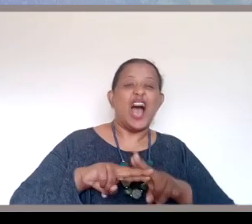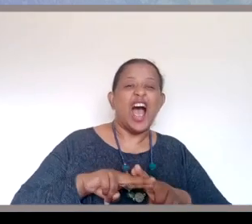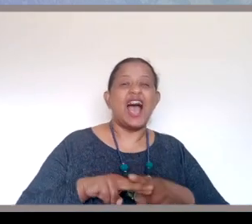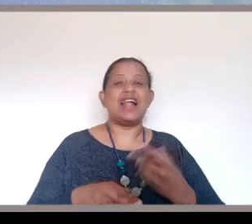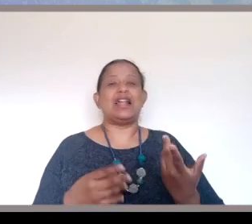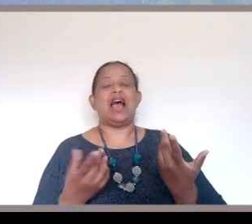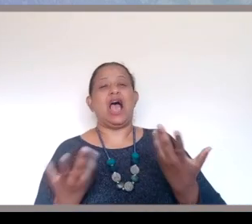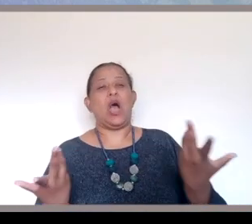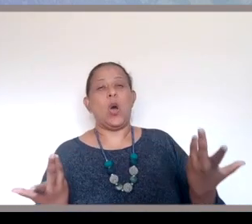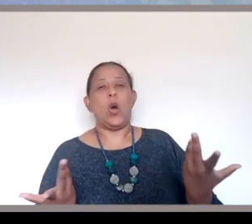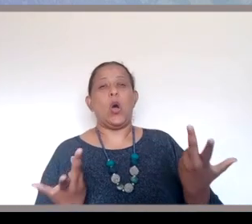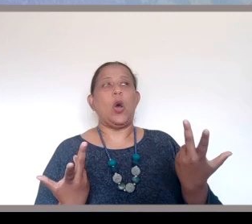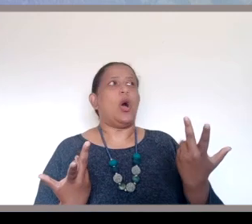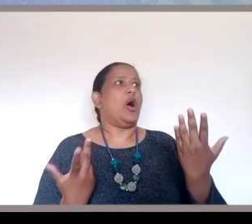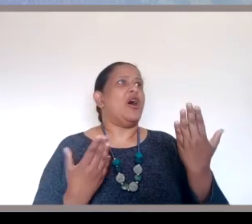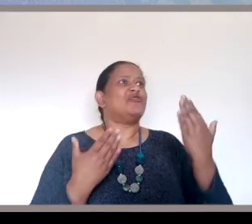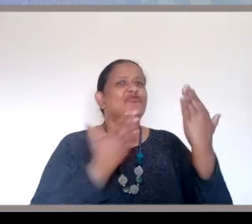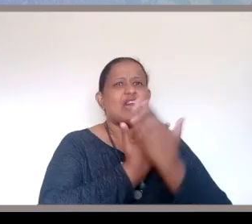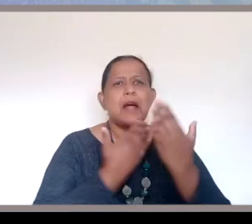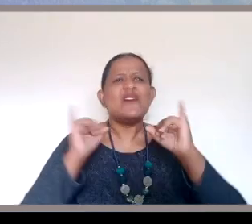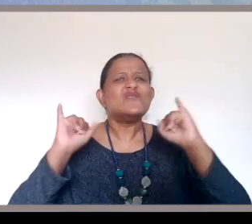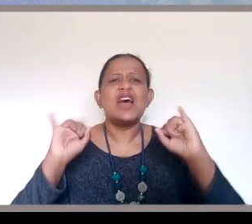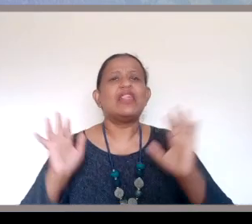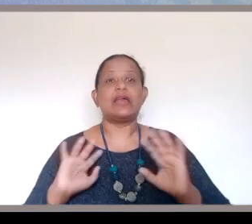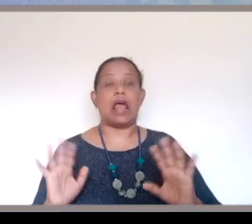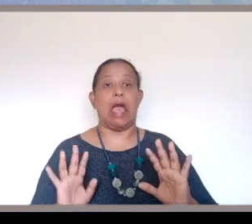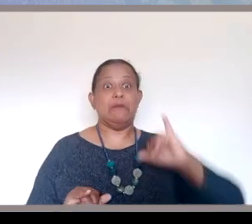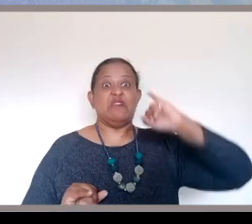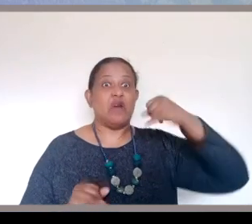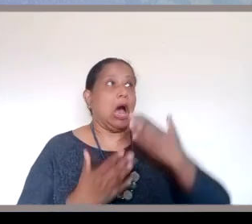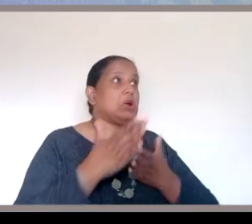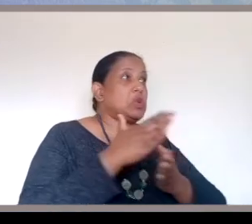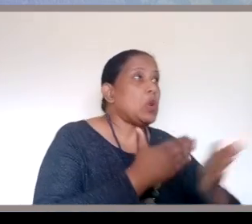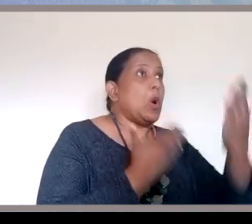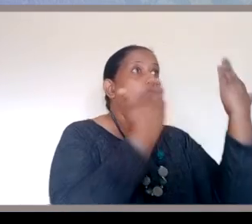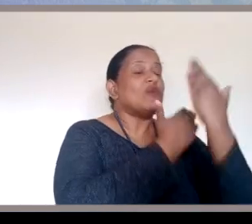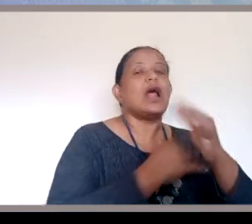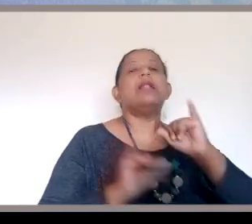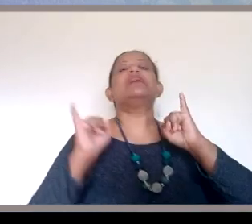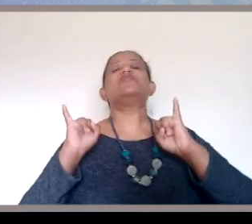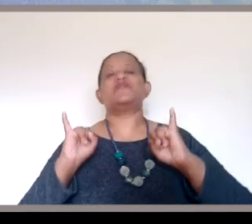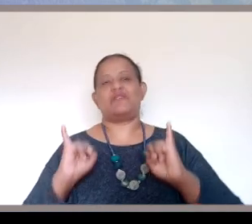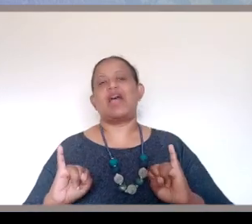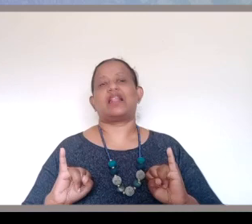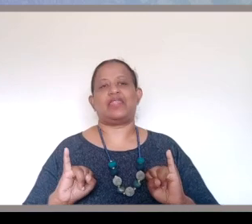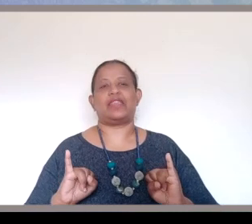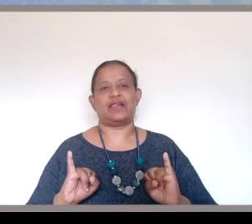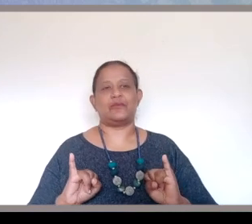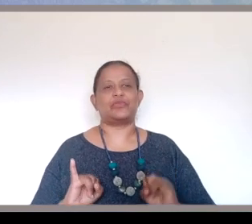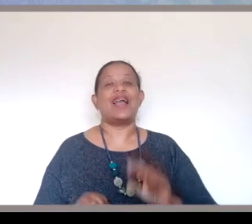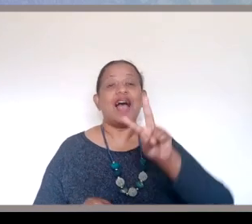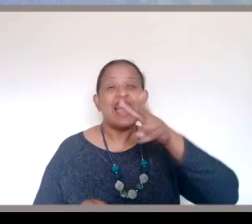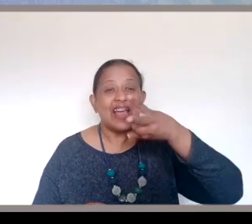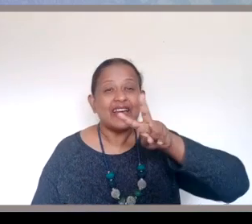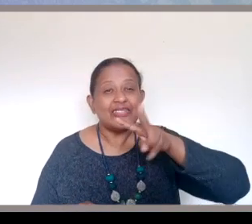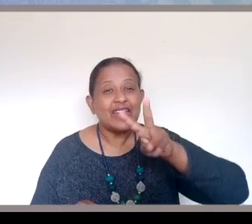desire, you wouldn't be tempted. It starts off on the inside. Temptation always